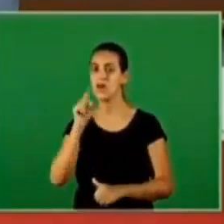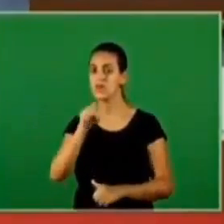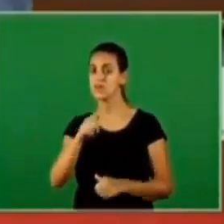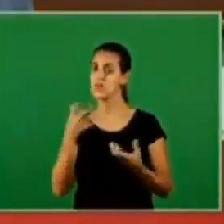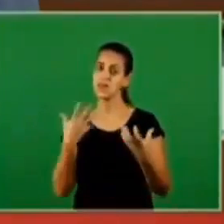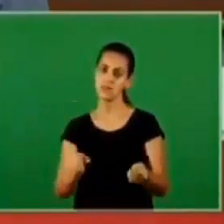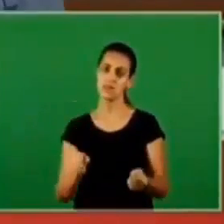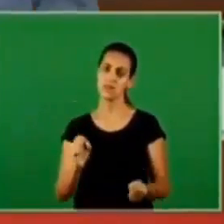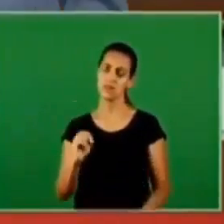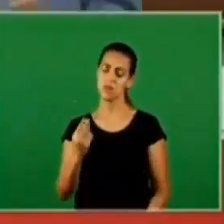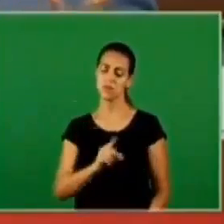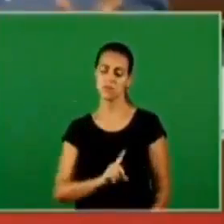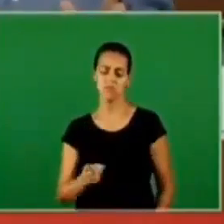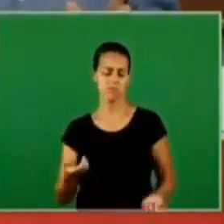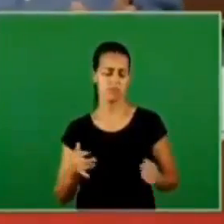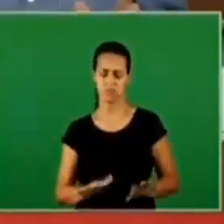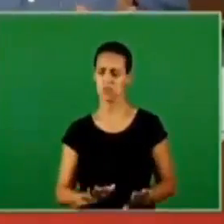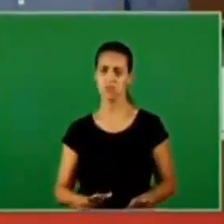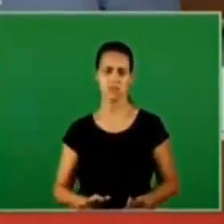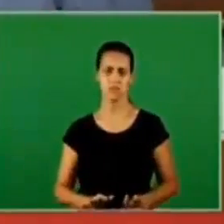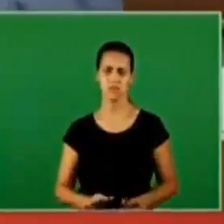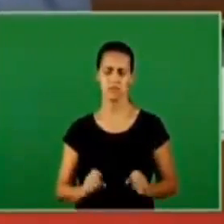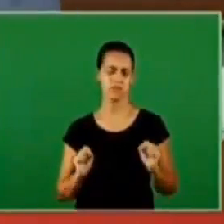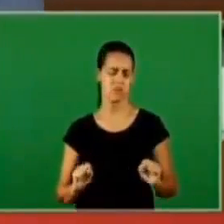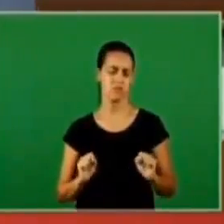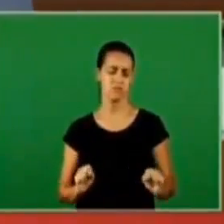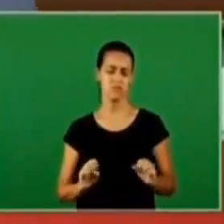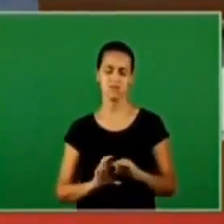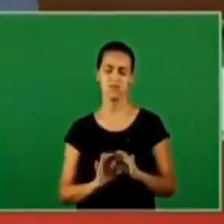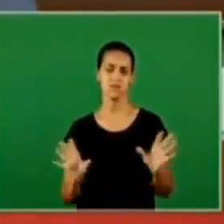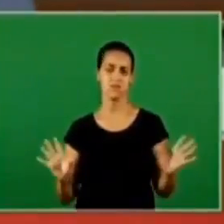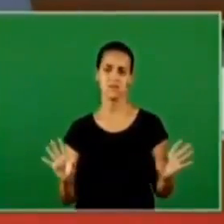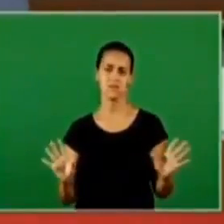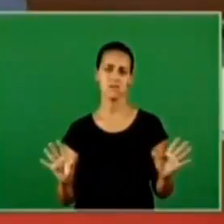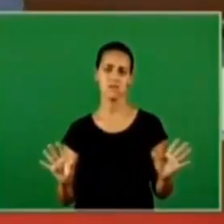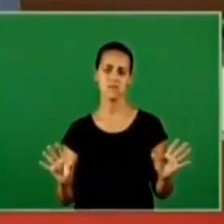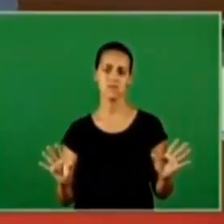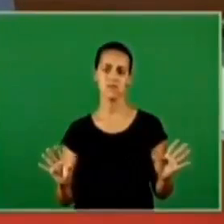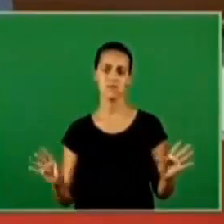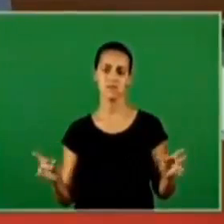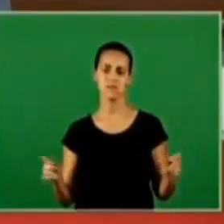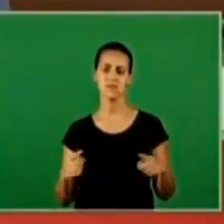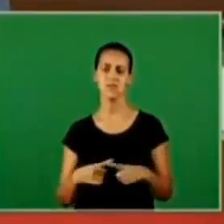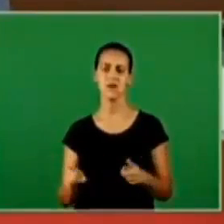accept or not. You may accept or you may not accept.